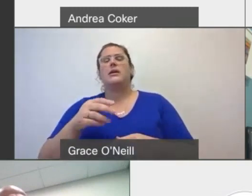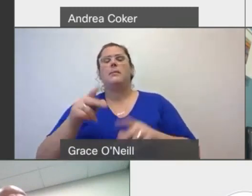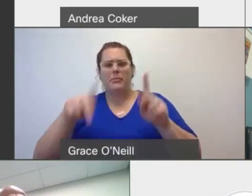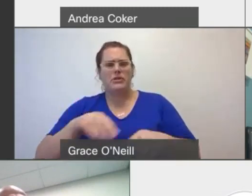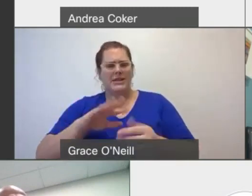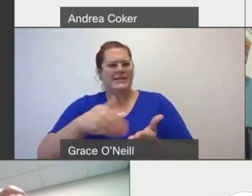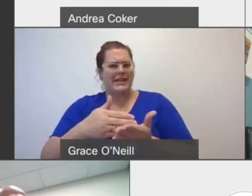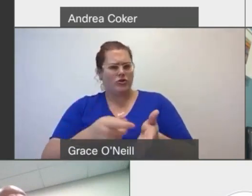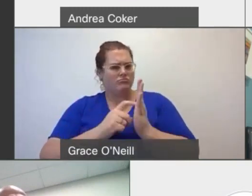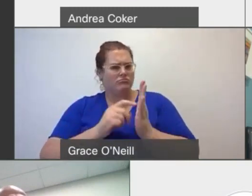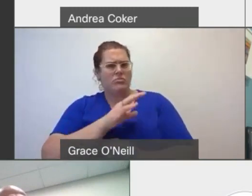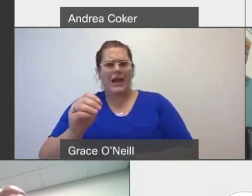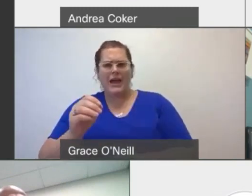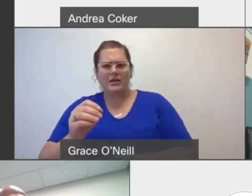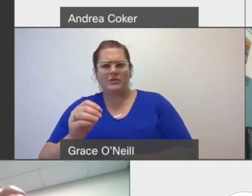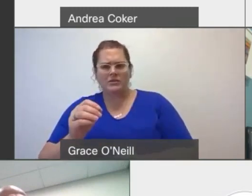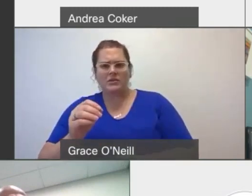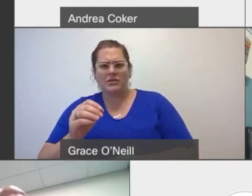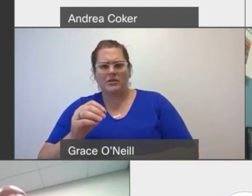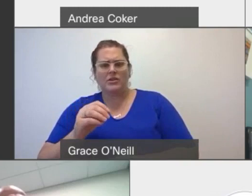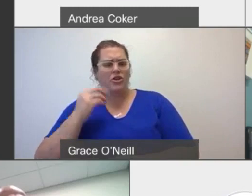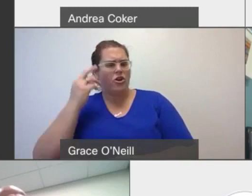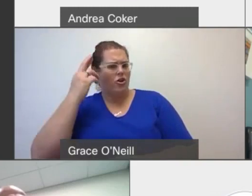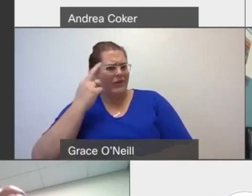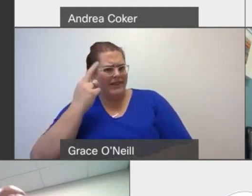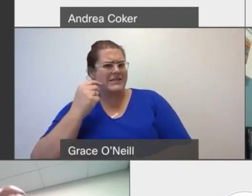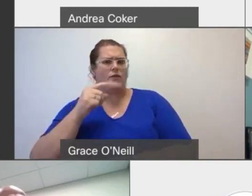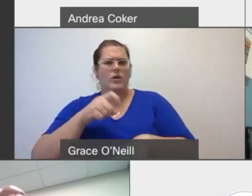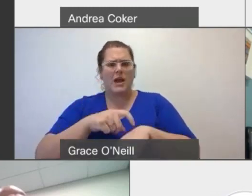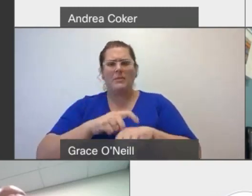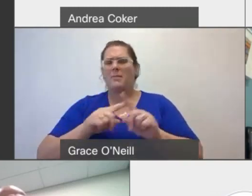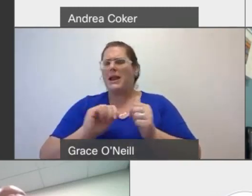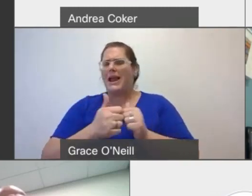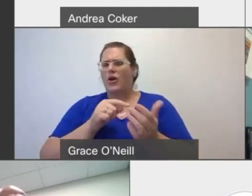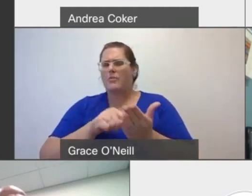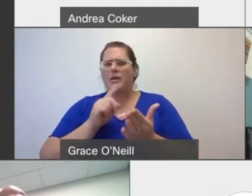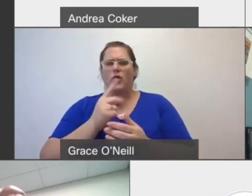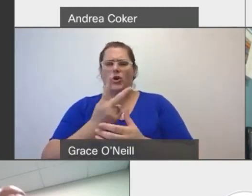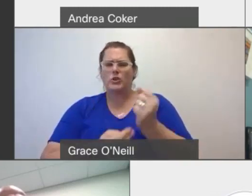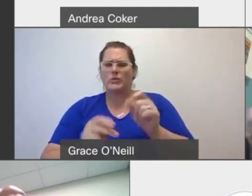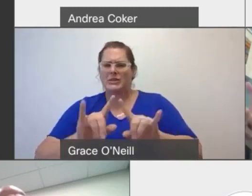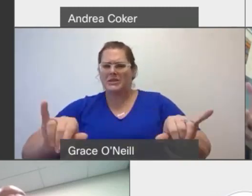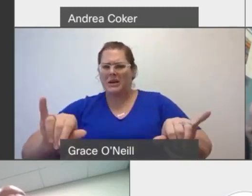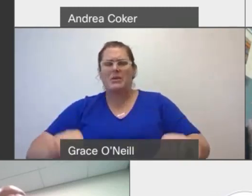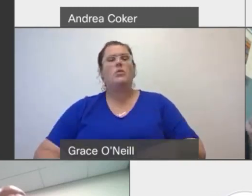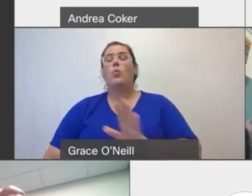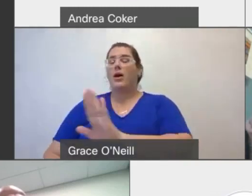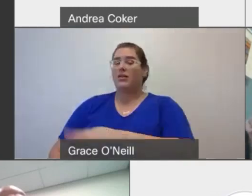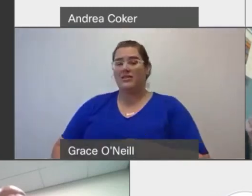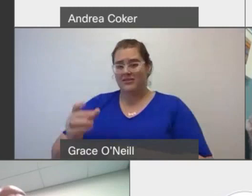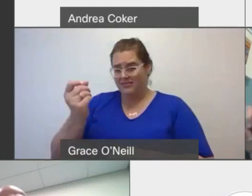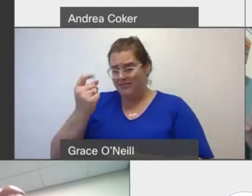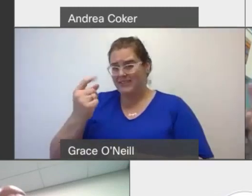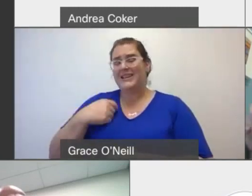would like to clarify how to bill for 2 services at the same time. But one thing I can say is it's 2 different agencies